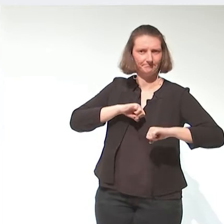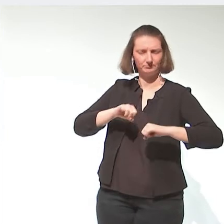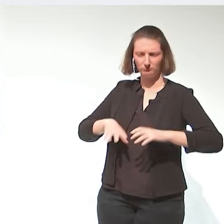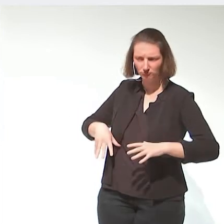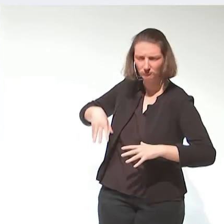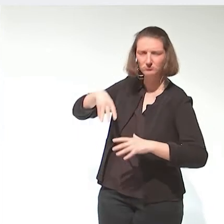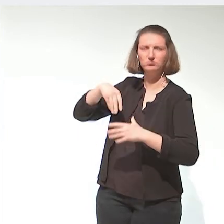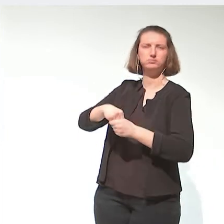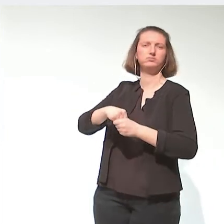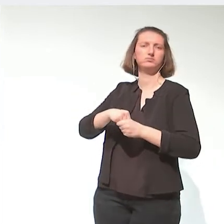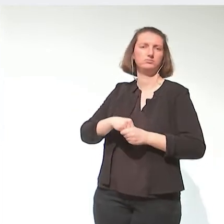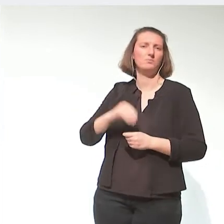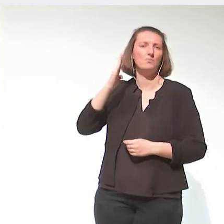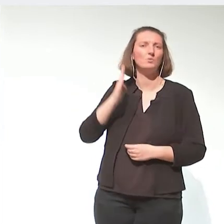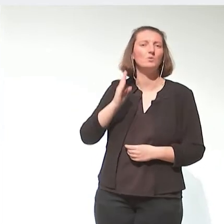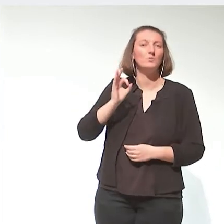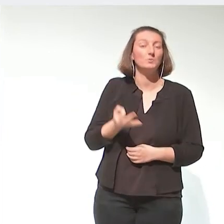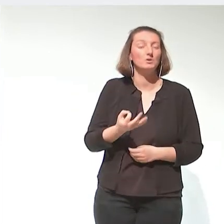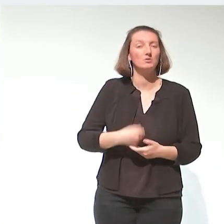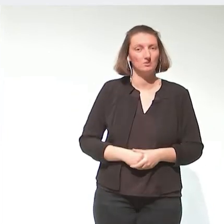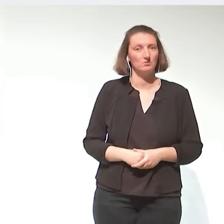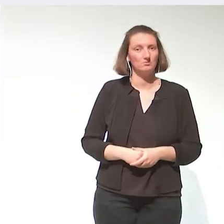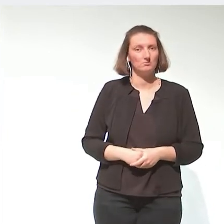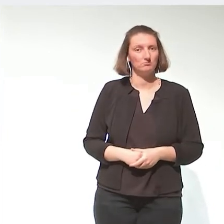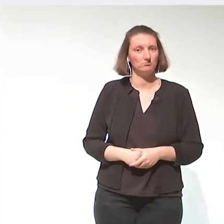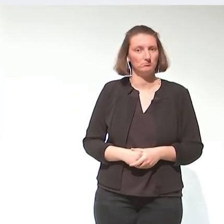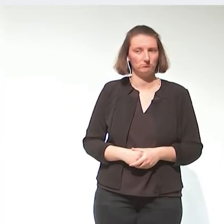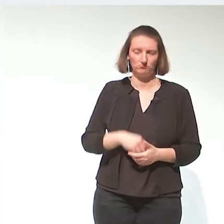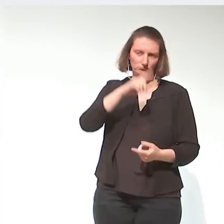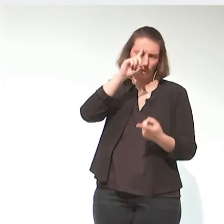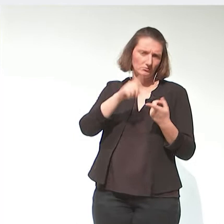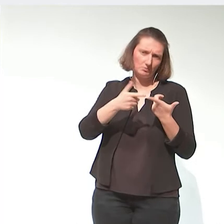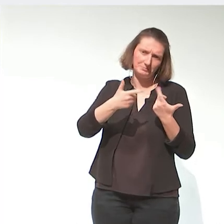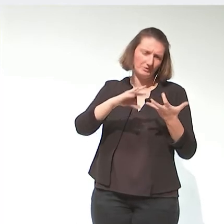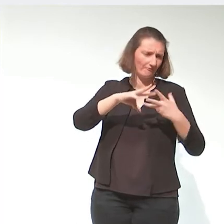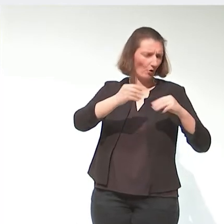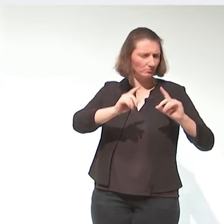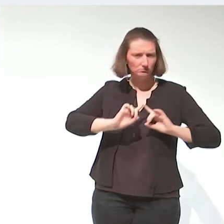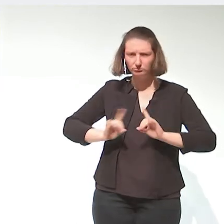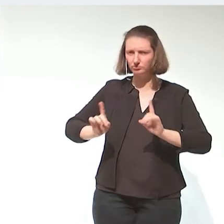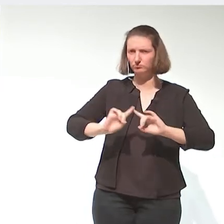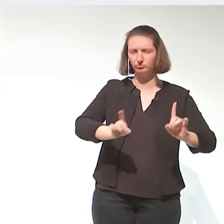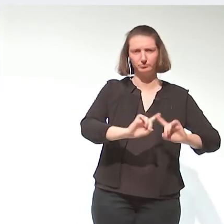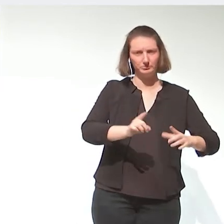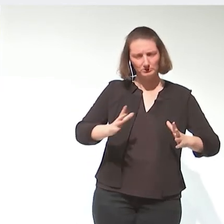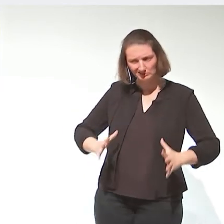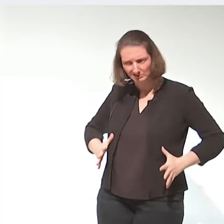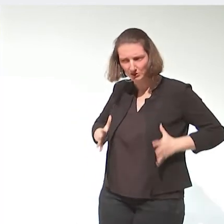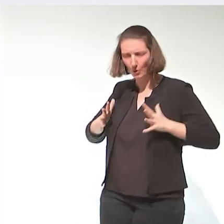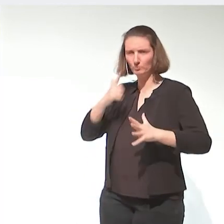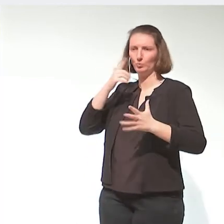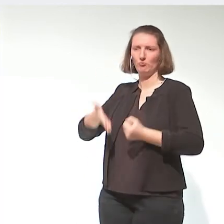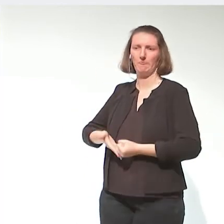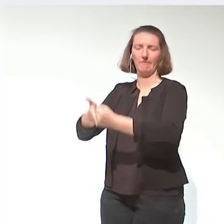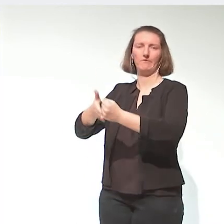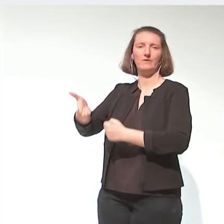of activities to help Ukrainian citizens with disabilities.